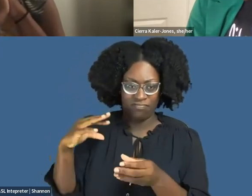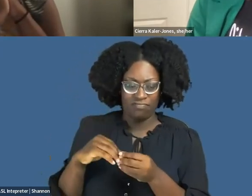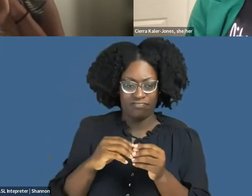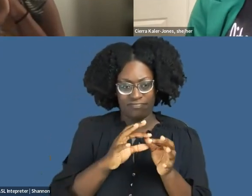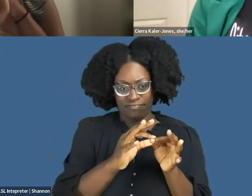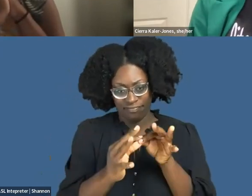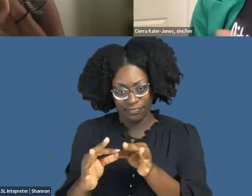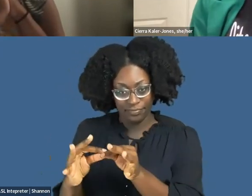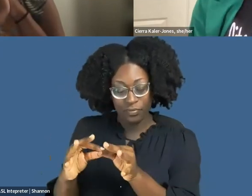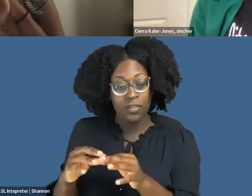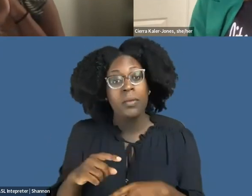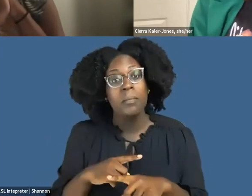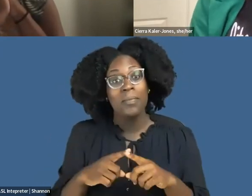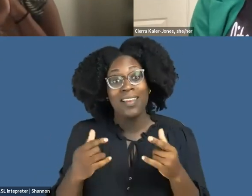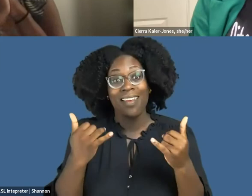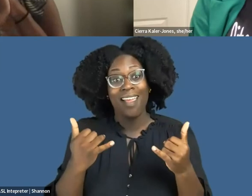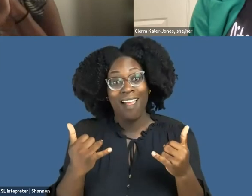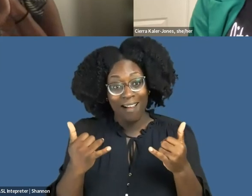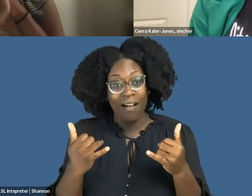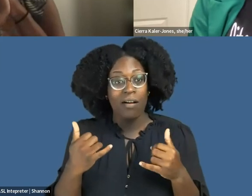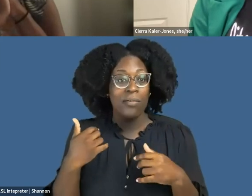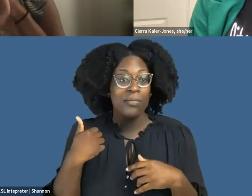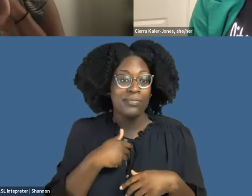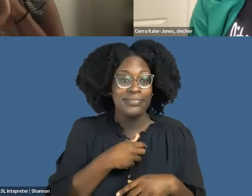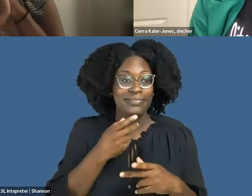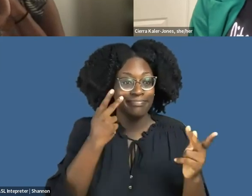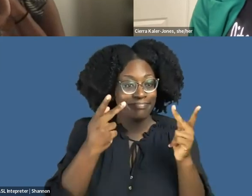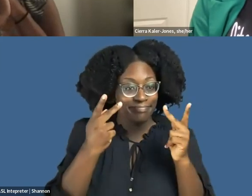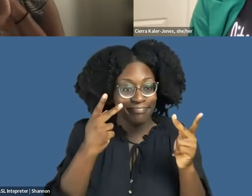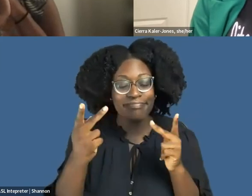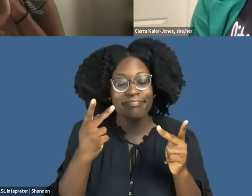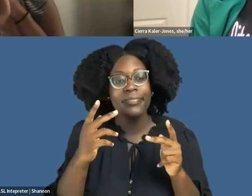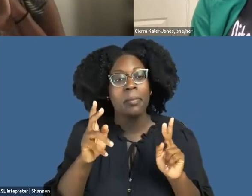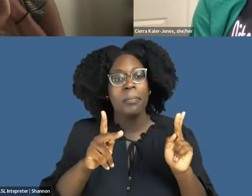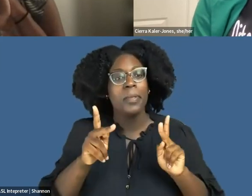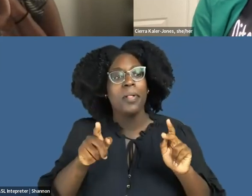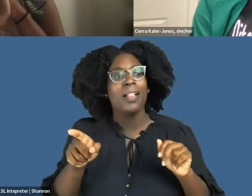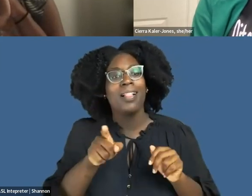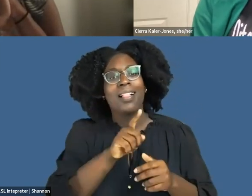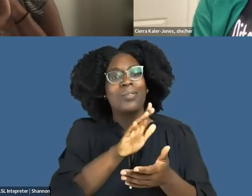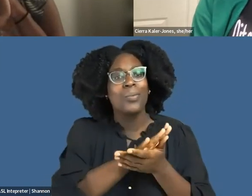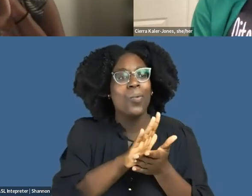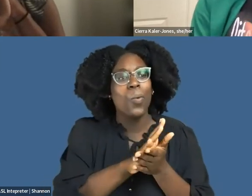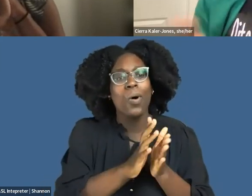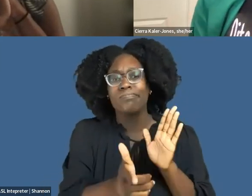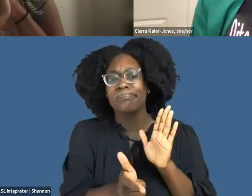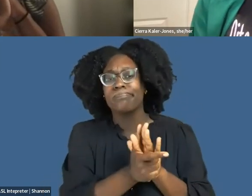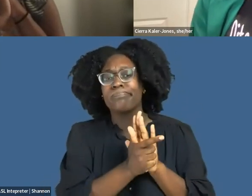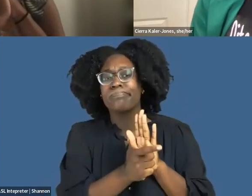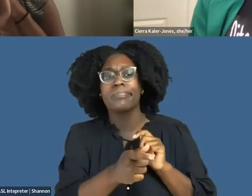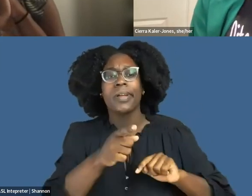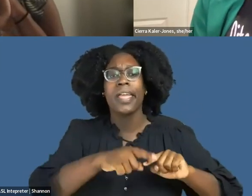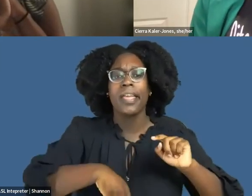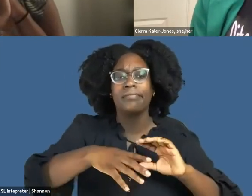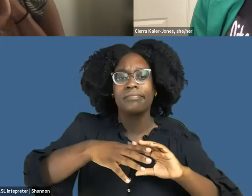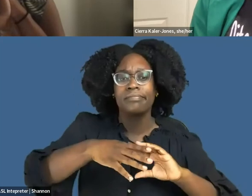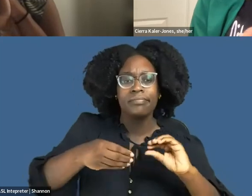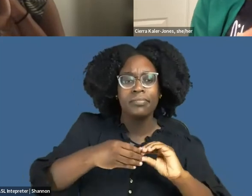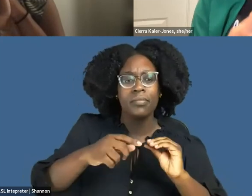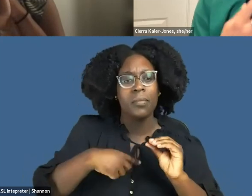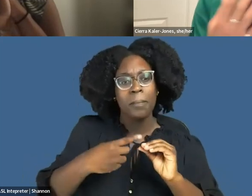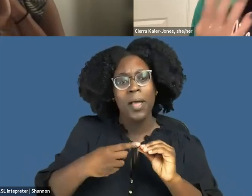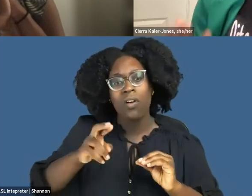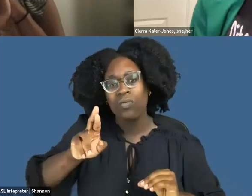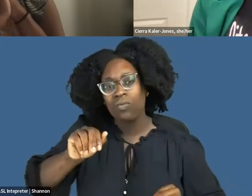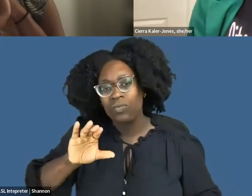there's legislation banning critical conversations about racism and oppression in schools. And so with the history of Queen Mother